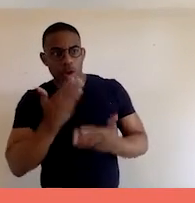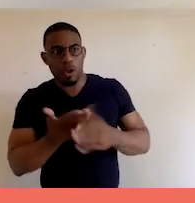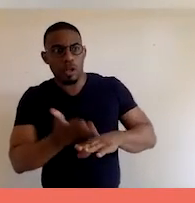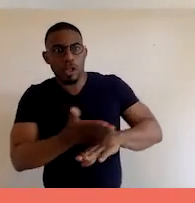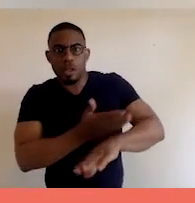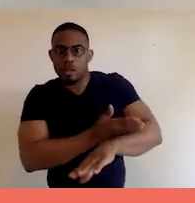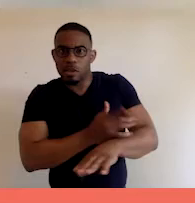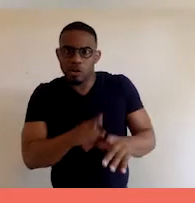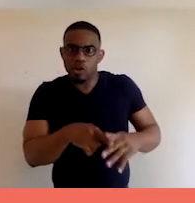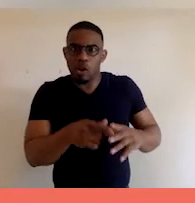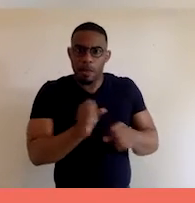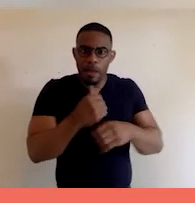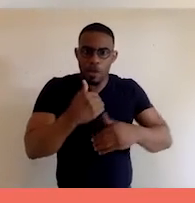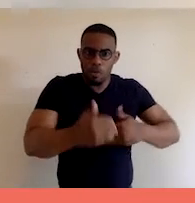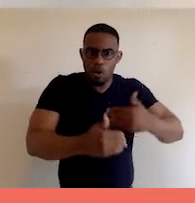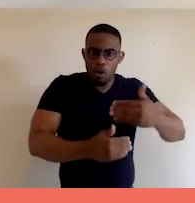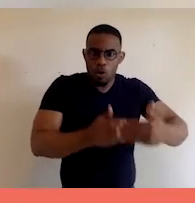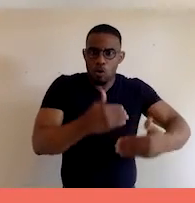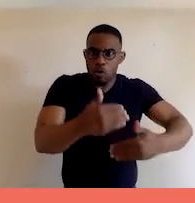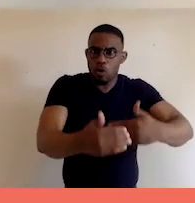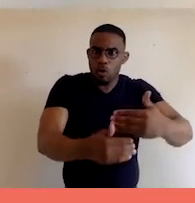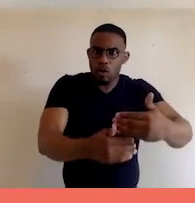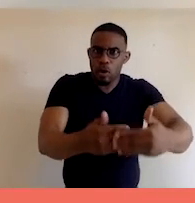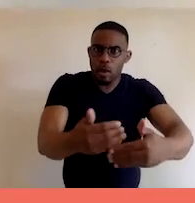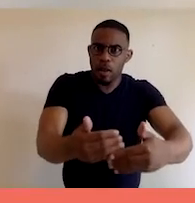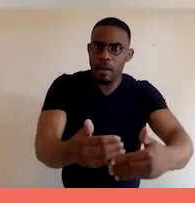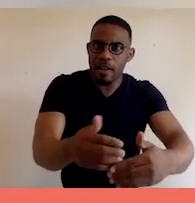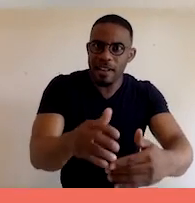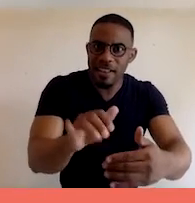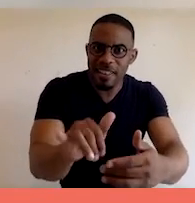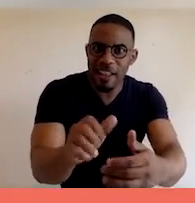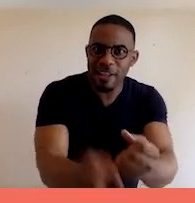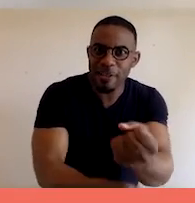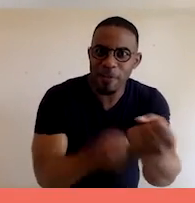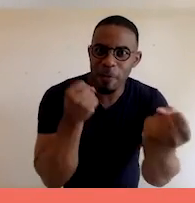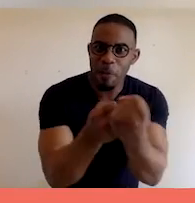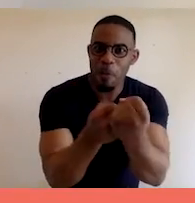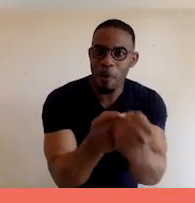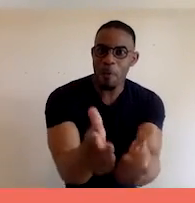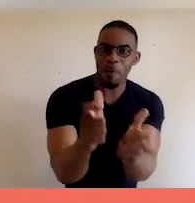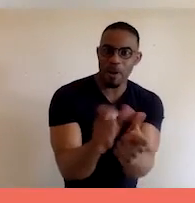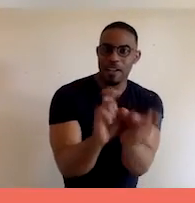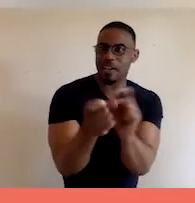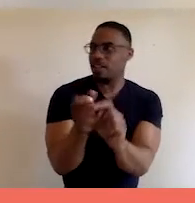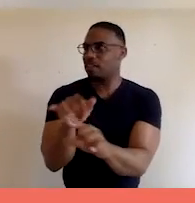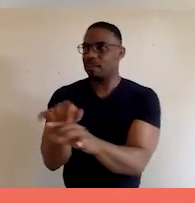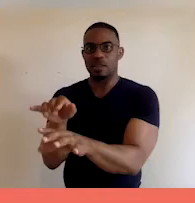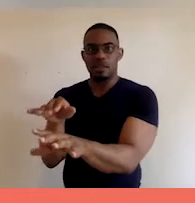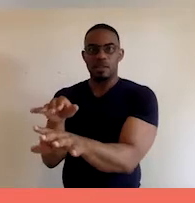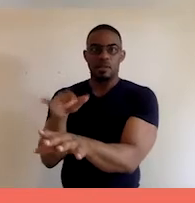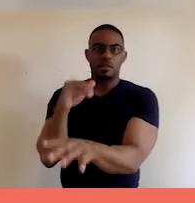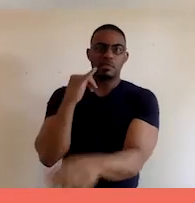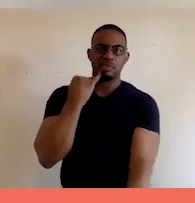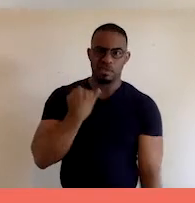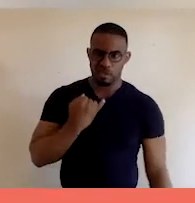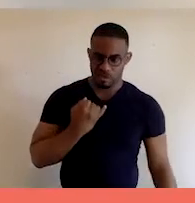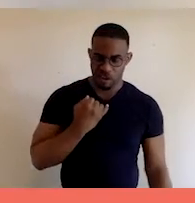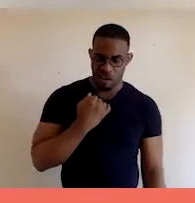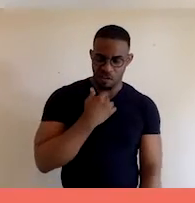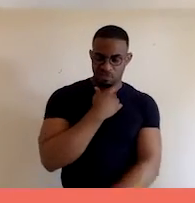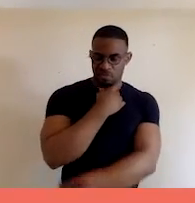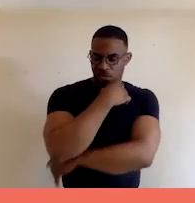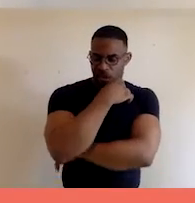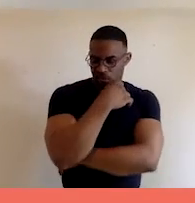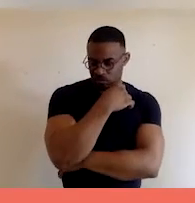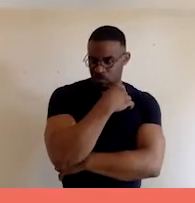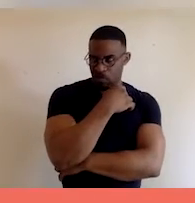something. You start making progress. You start making traction. That support quickly turns into jealousy. And